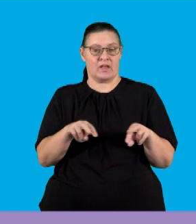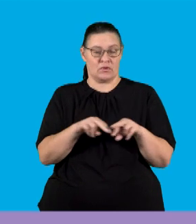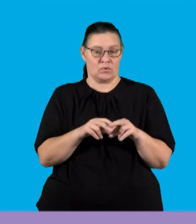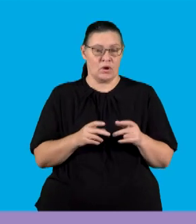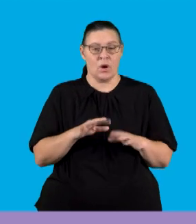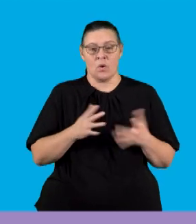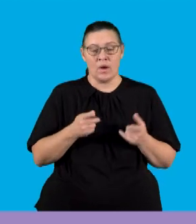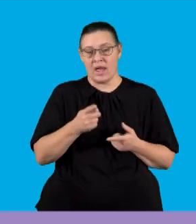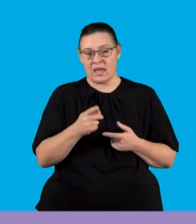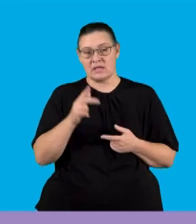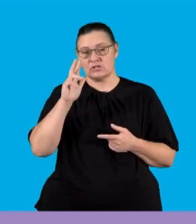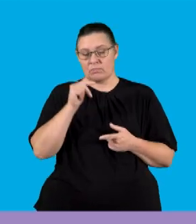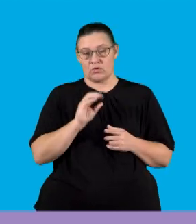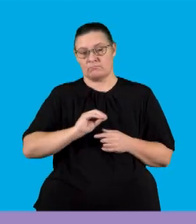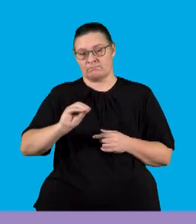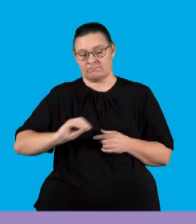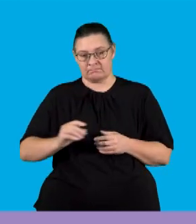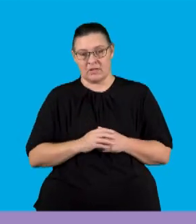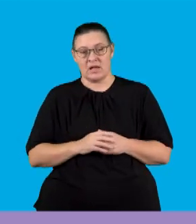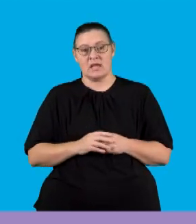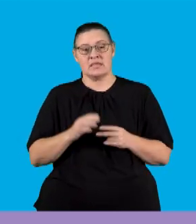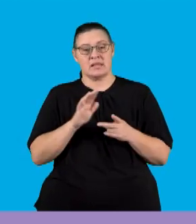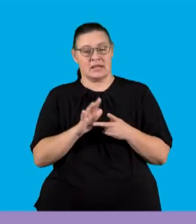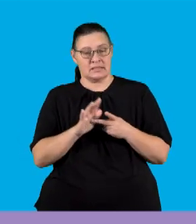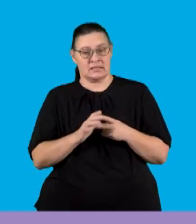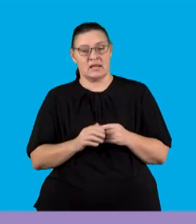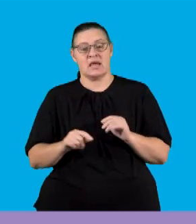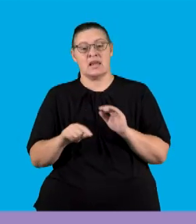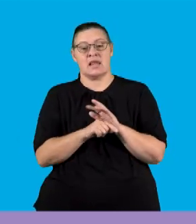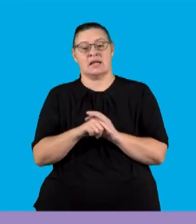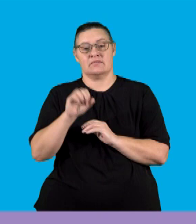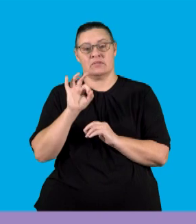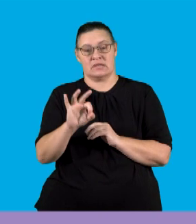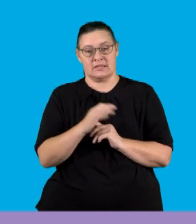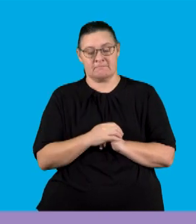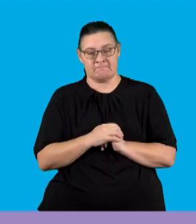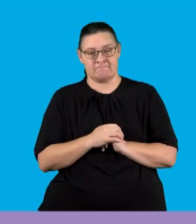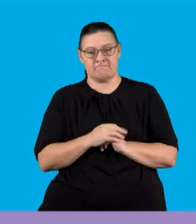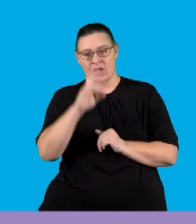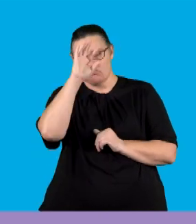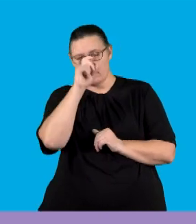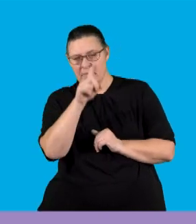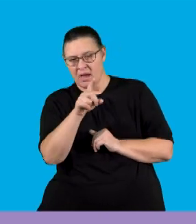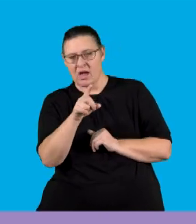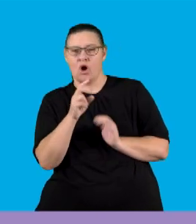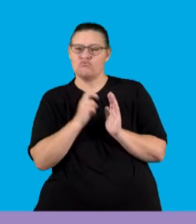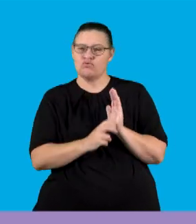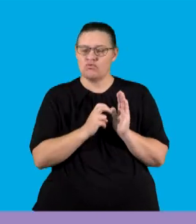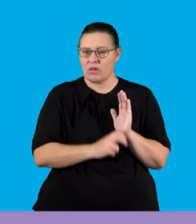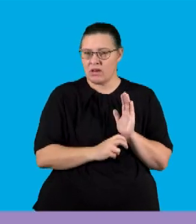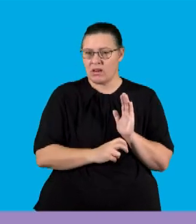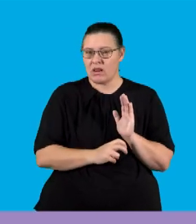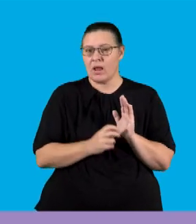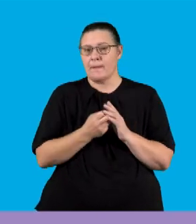the input values are supposed to go. The next input value is the -3. So remember, just as our rule is